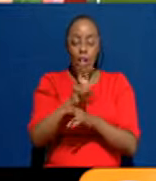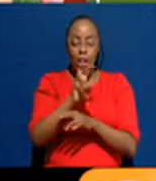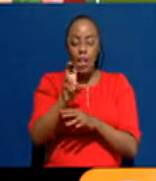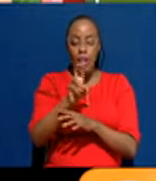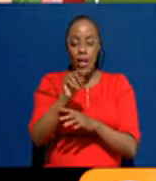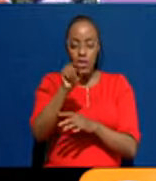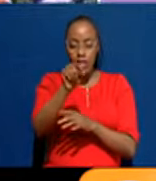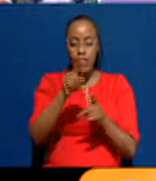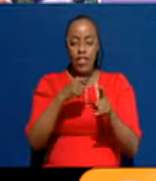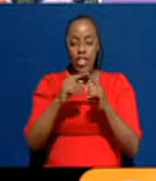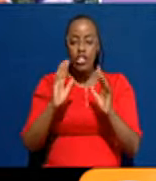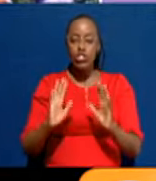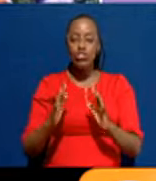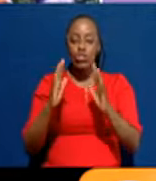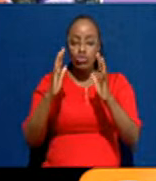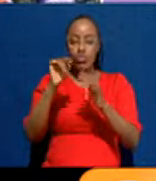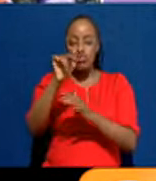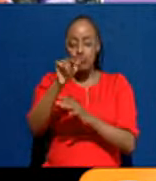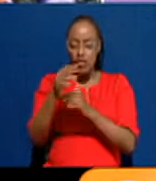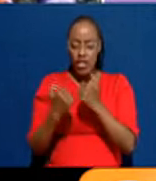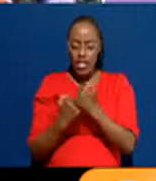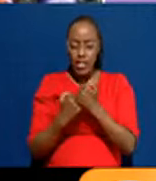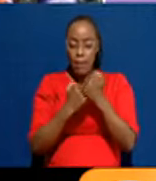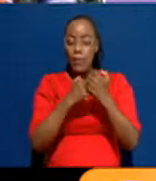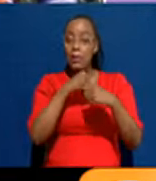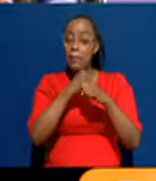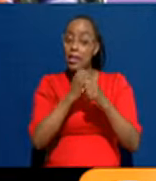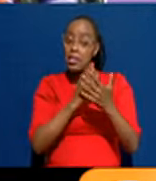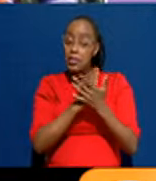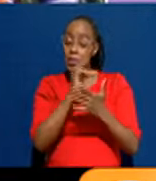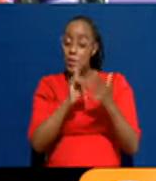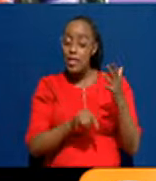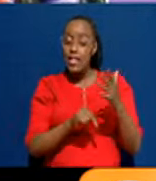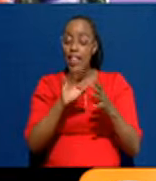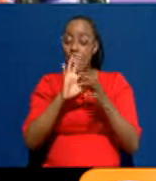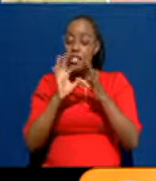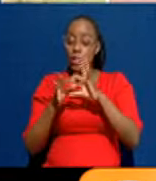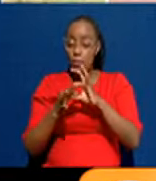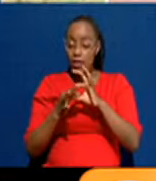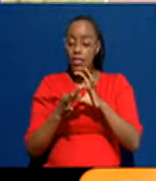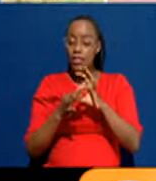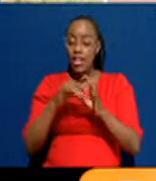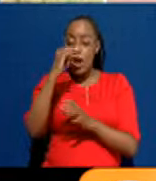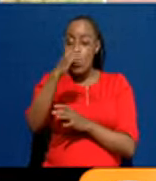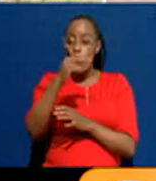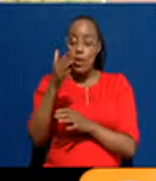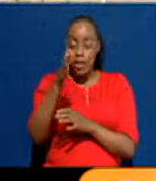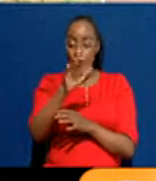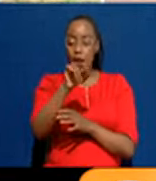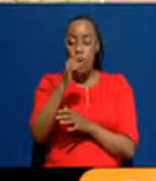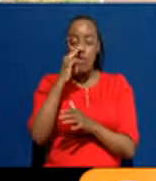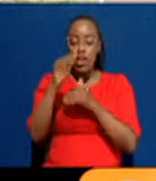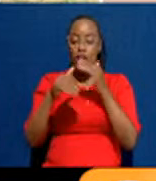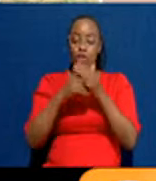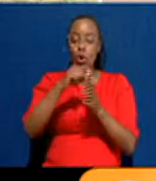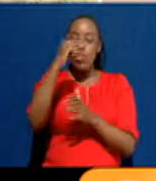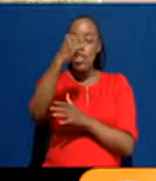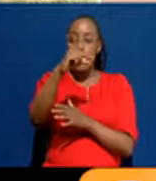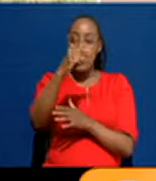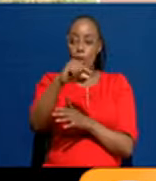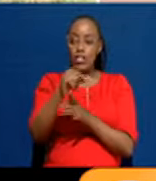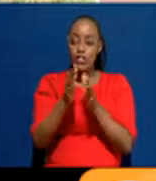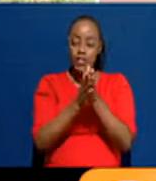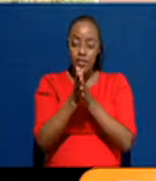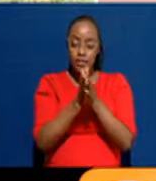for you and keep cheering you on. Thank you. Make sure that Olympic gold comes home. I will. All the other goals. I'm looking